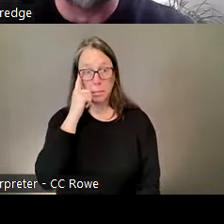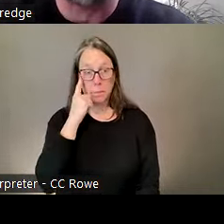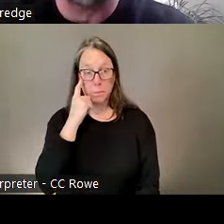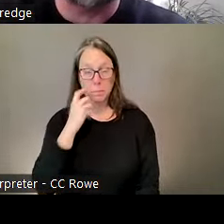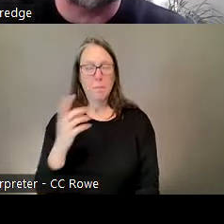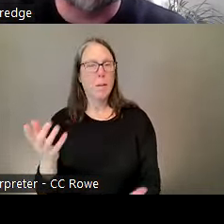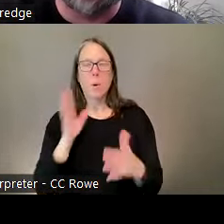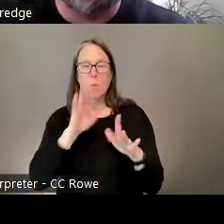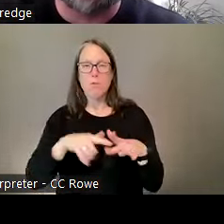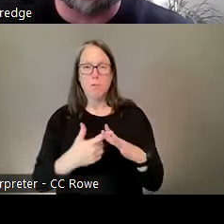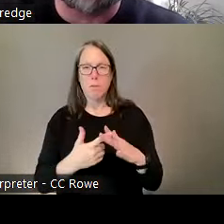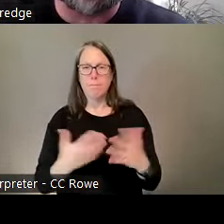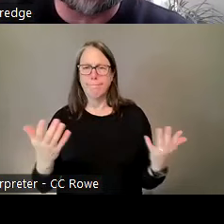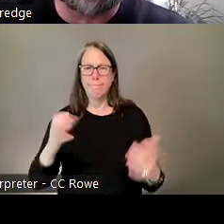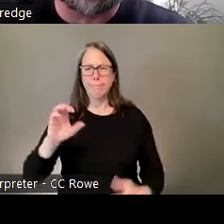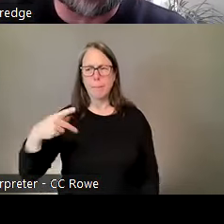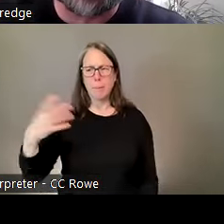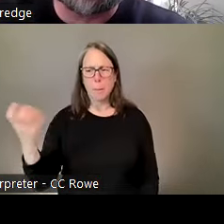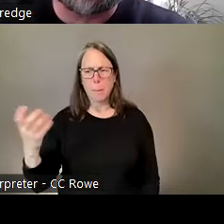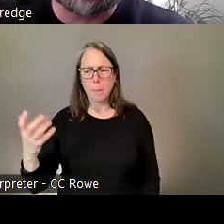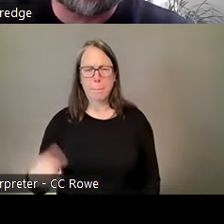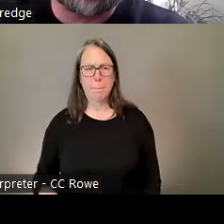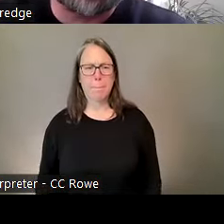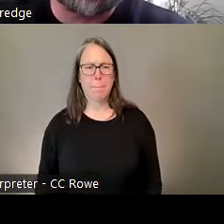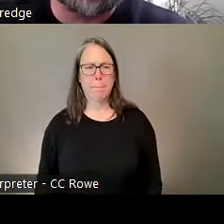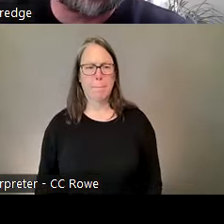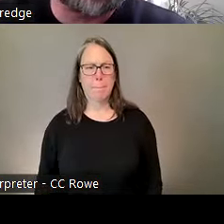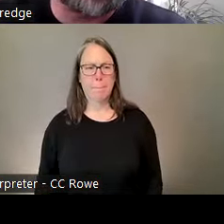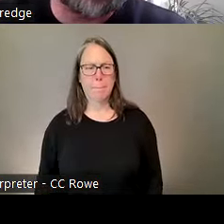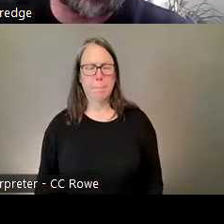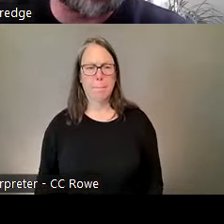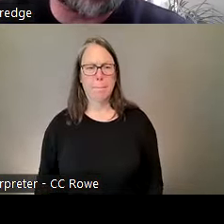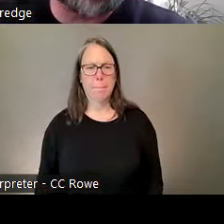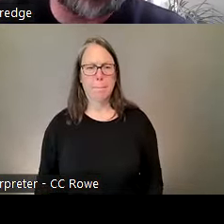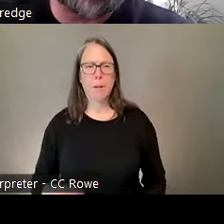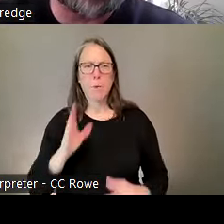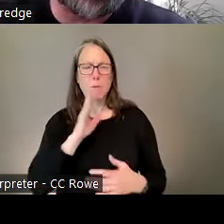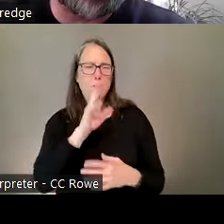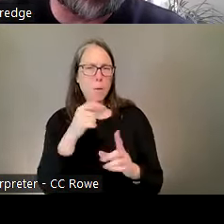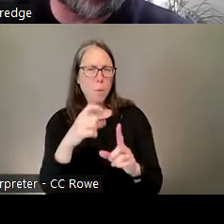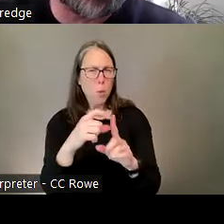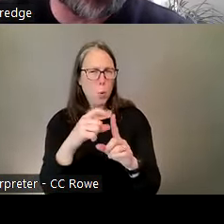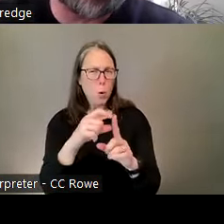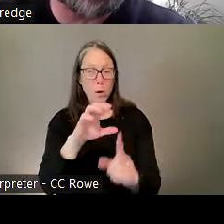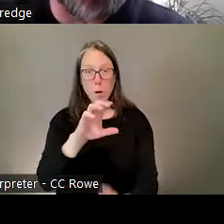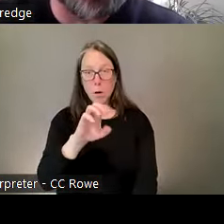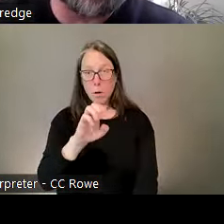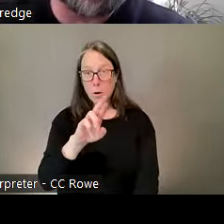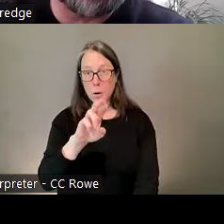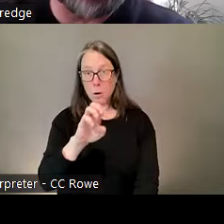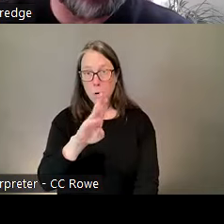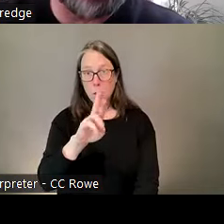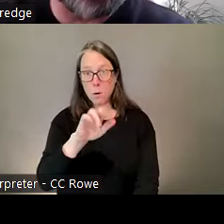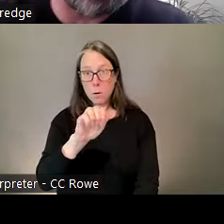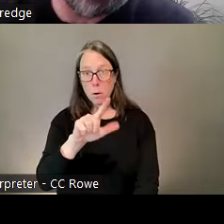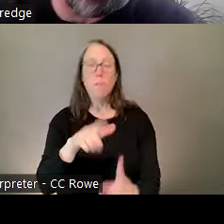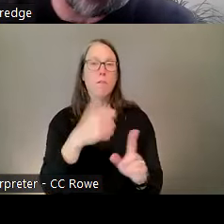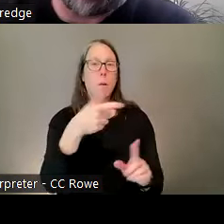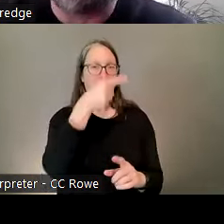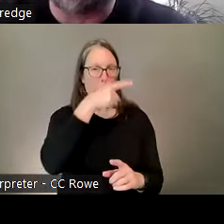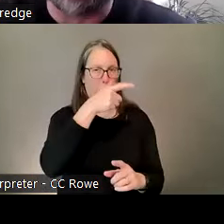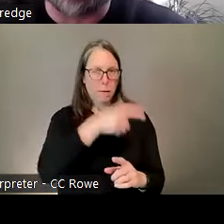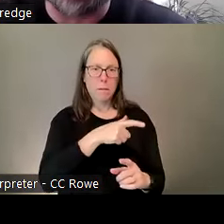So what is it? So let's talk about the words, right? So cerebral is a word that comes from Latin for cerebrum, which